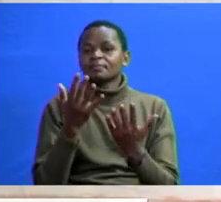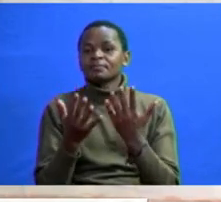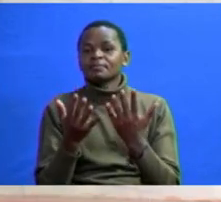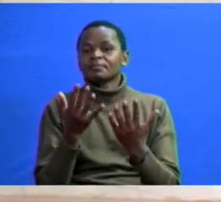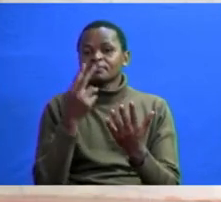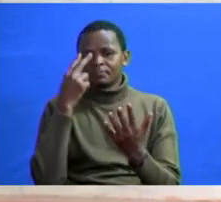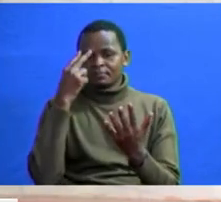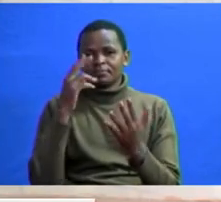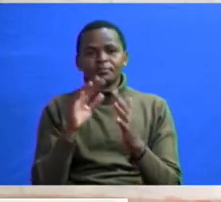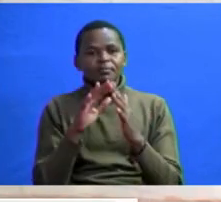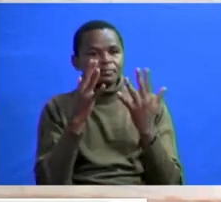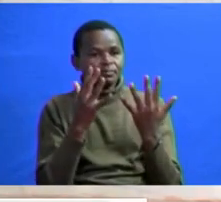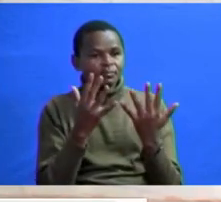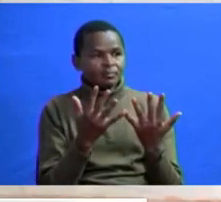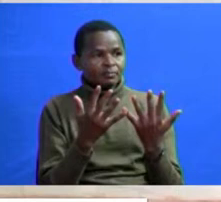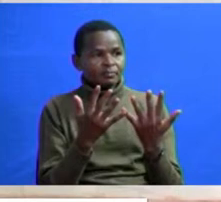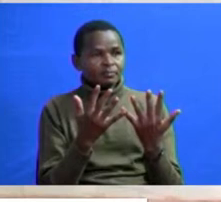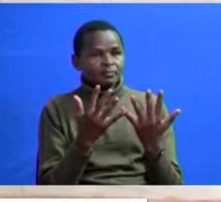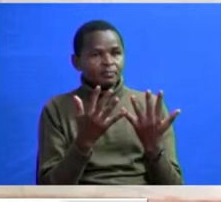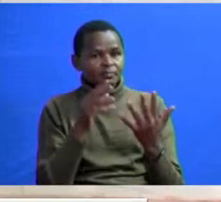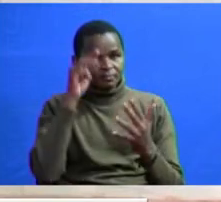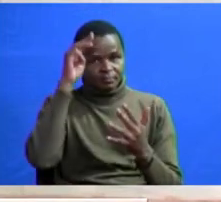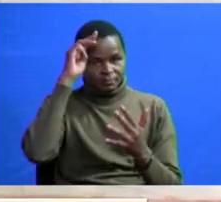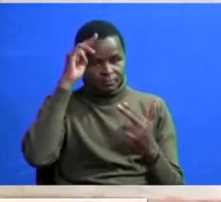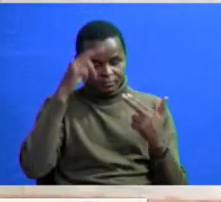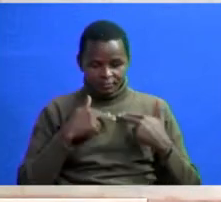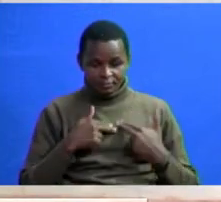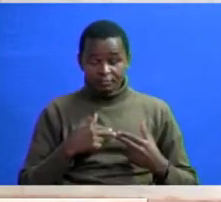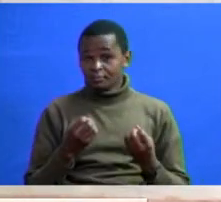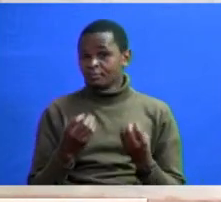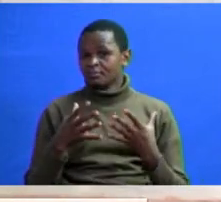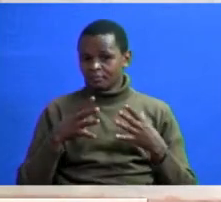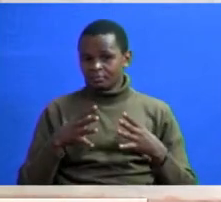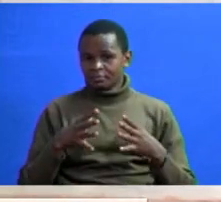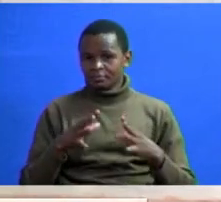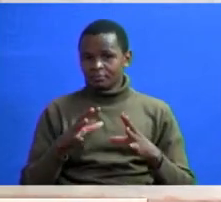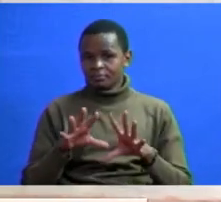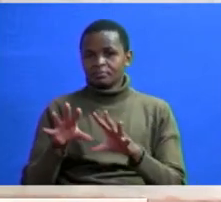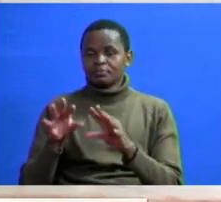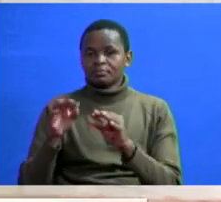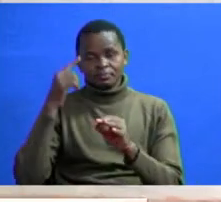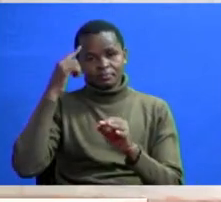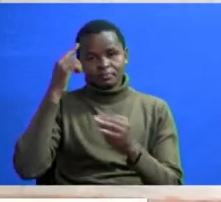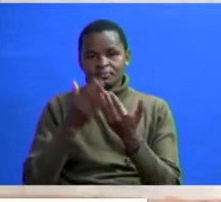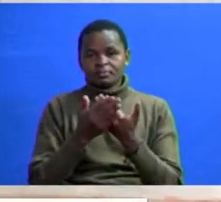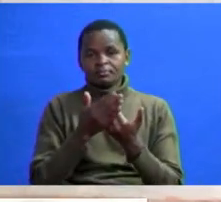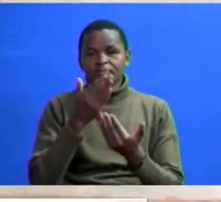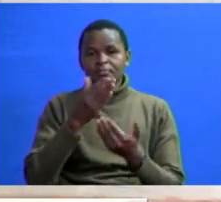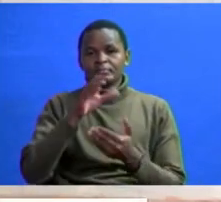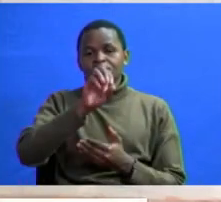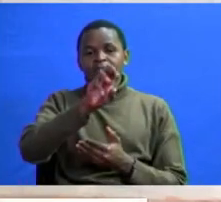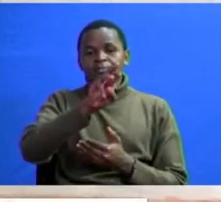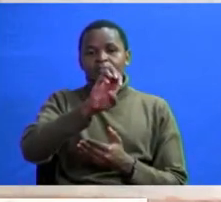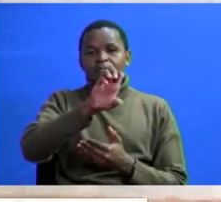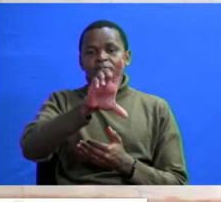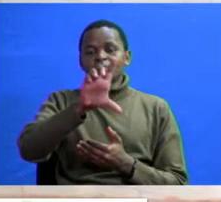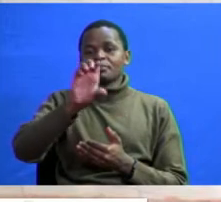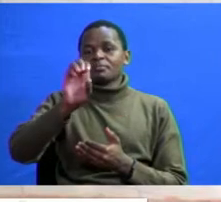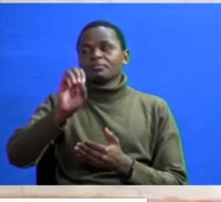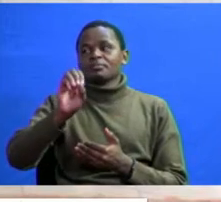and see how we can tackle mental illness, which many people have actually taken for granted. So Claire Omolo, if you can hear